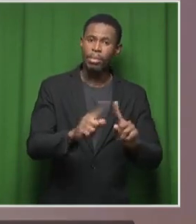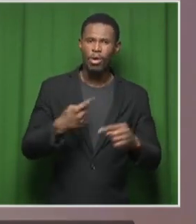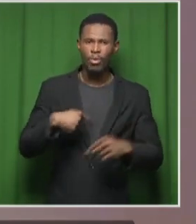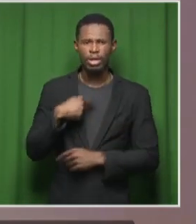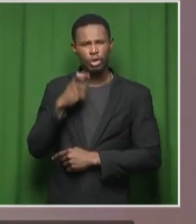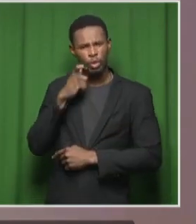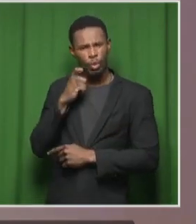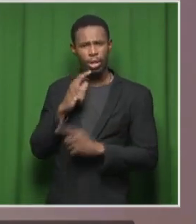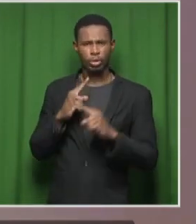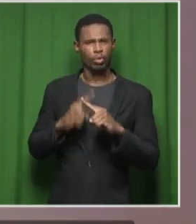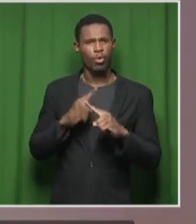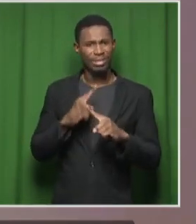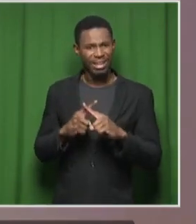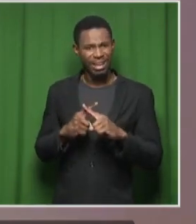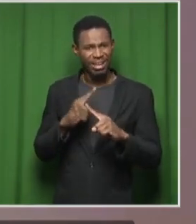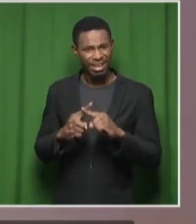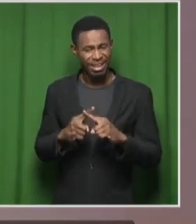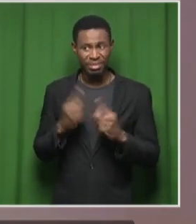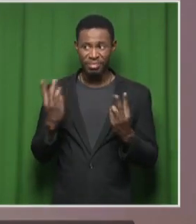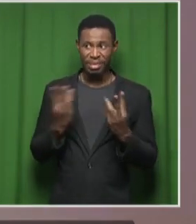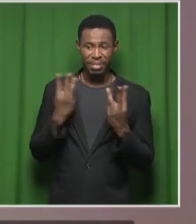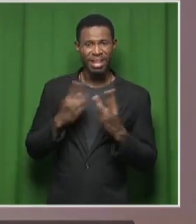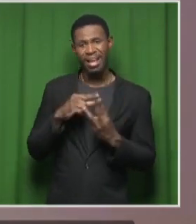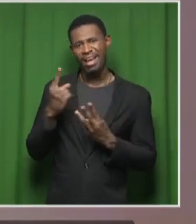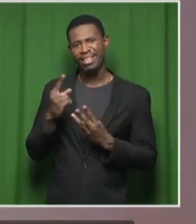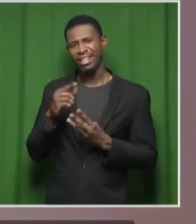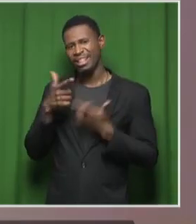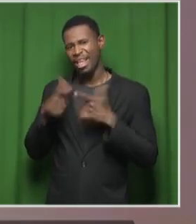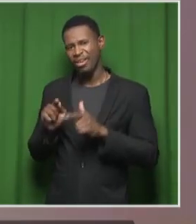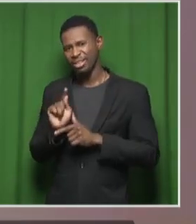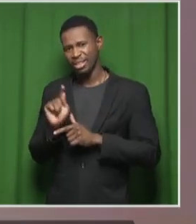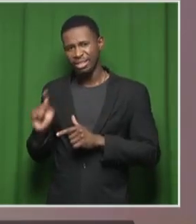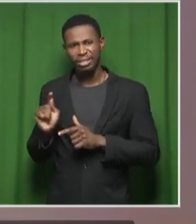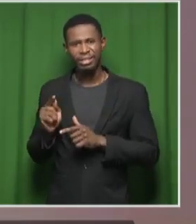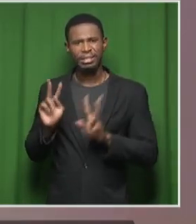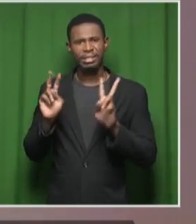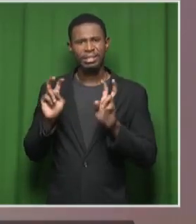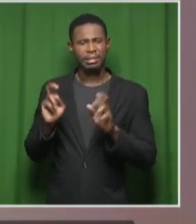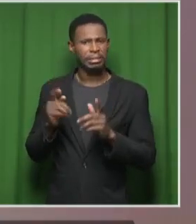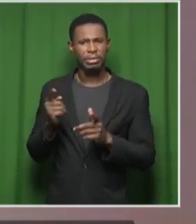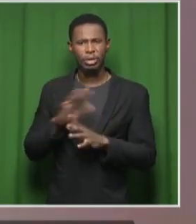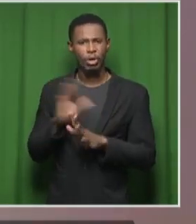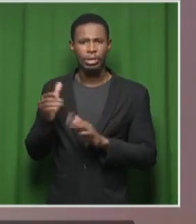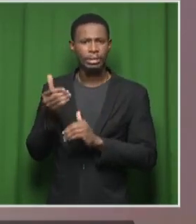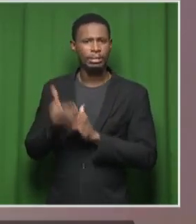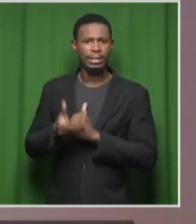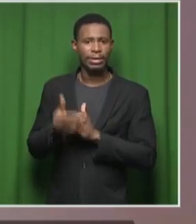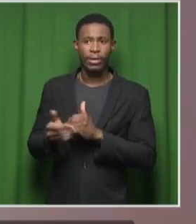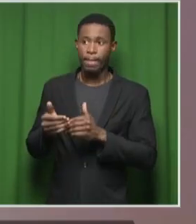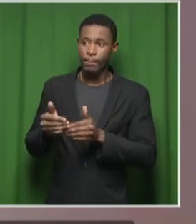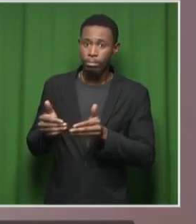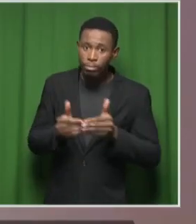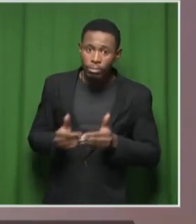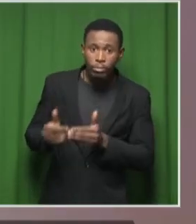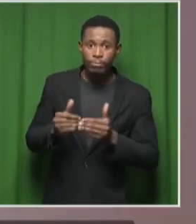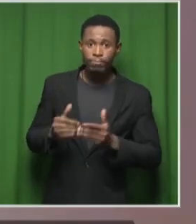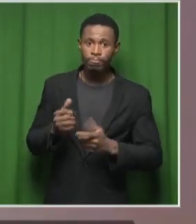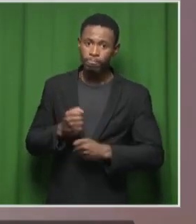Setswana, closer speaking, people at other African languages in under G, we do not do the